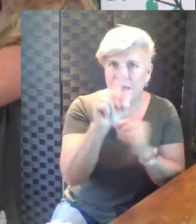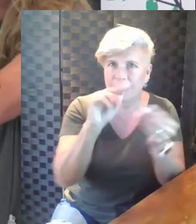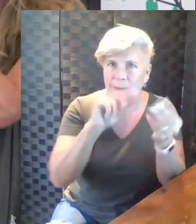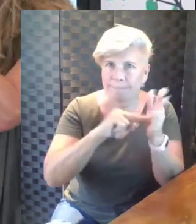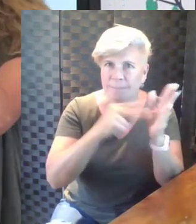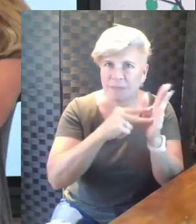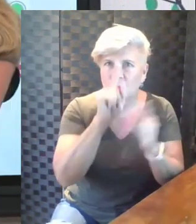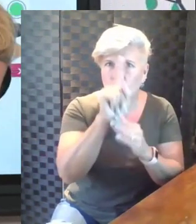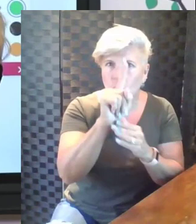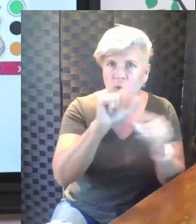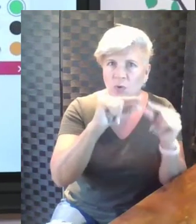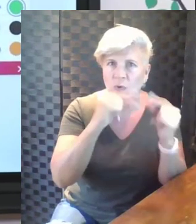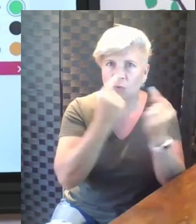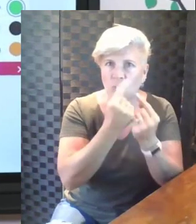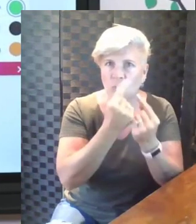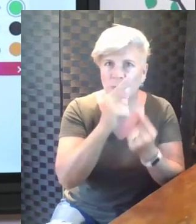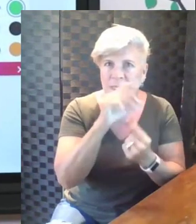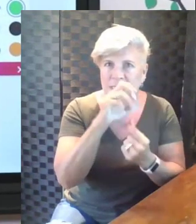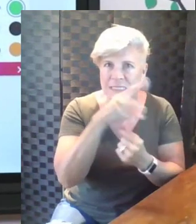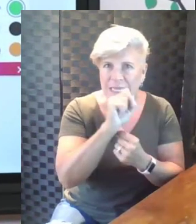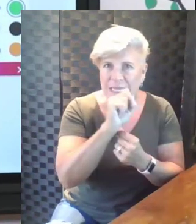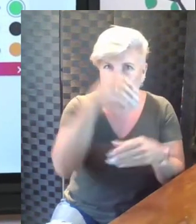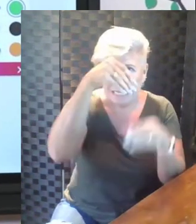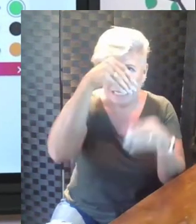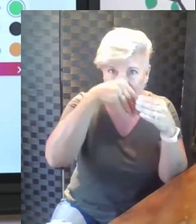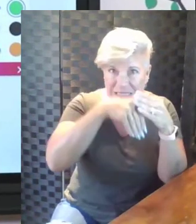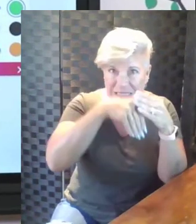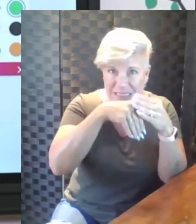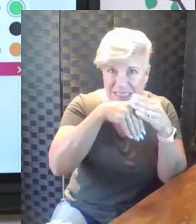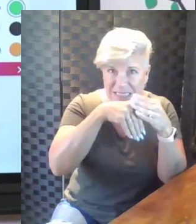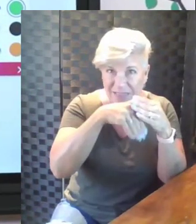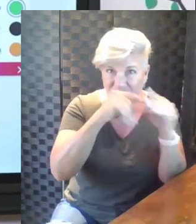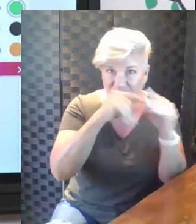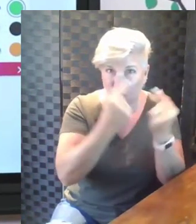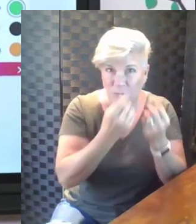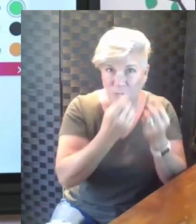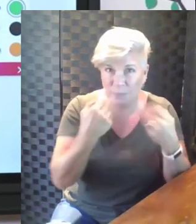means. One group. But inside the group, how many did we have?